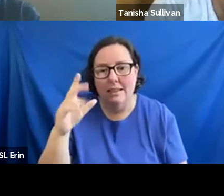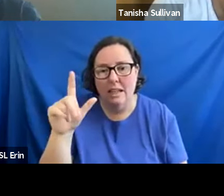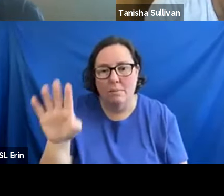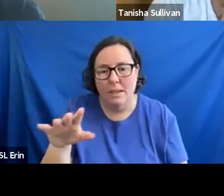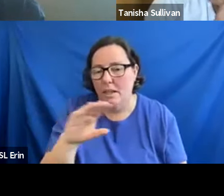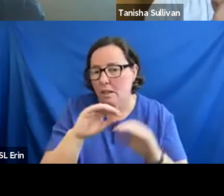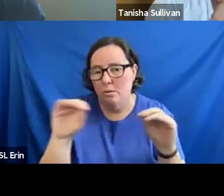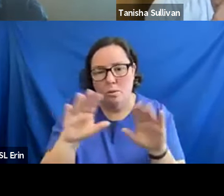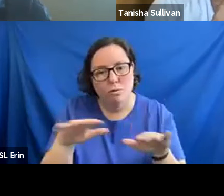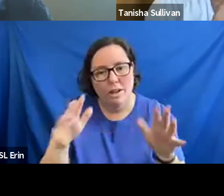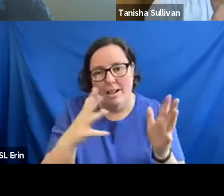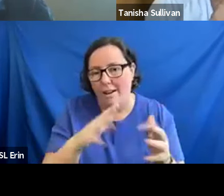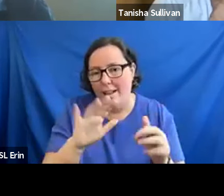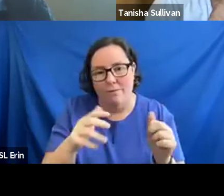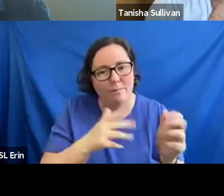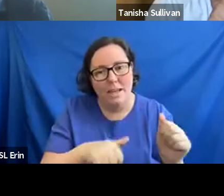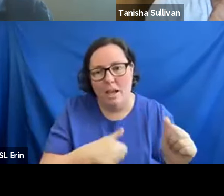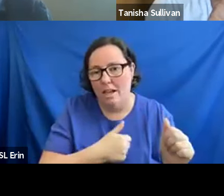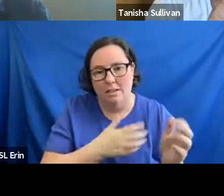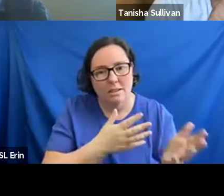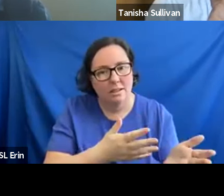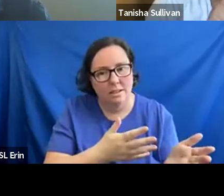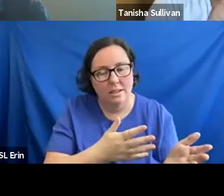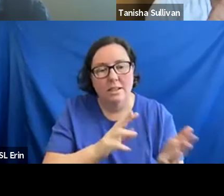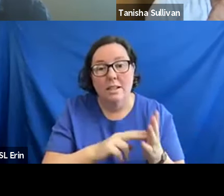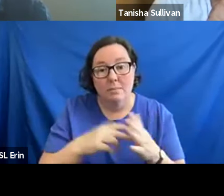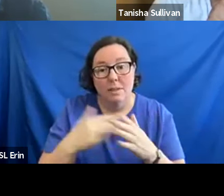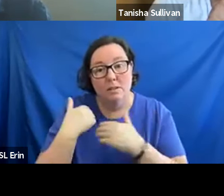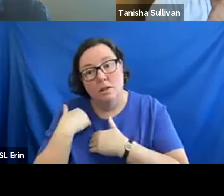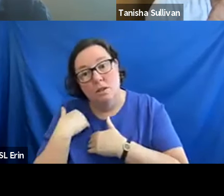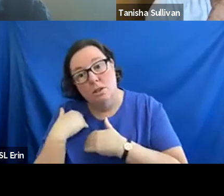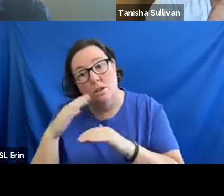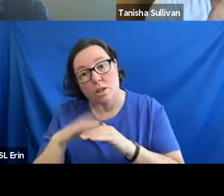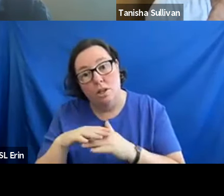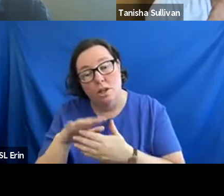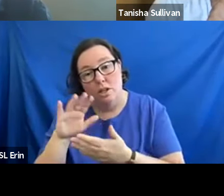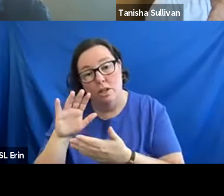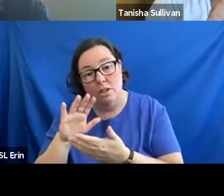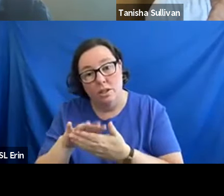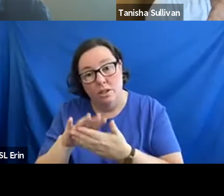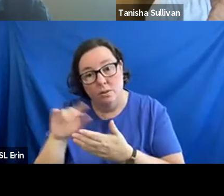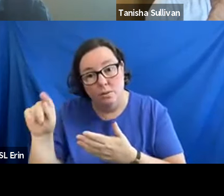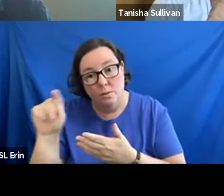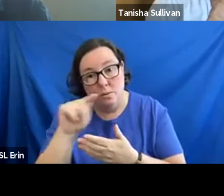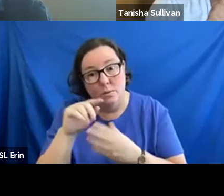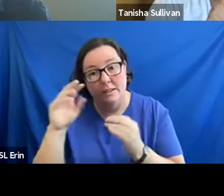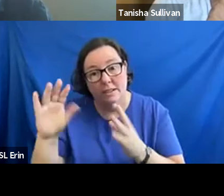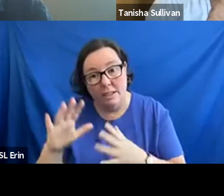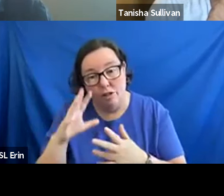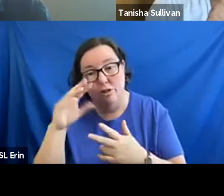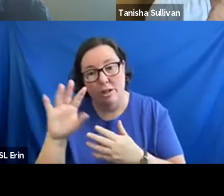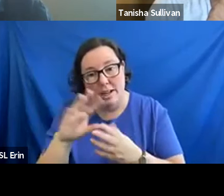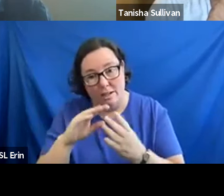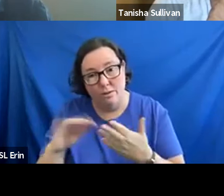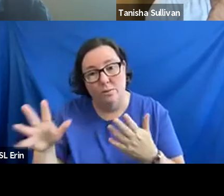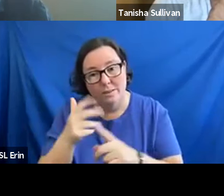No Child Left Behind did was put a lot of accountability pressure on and quadrupled the